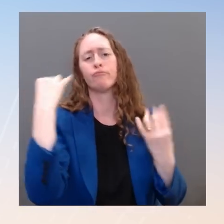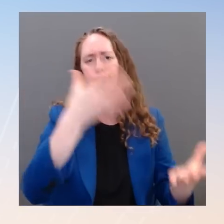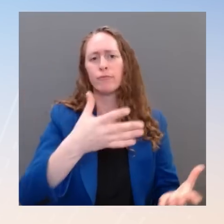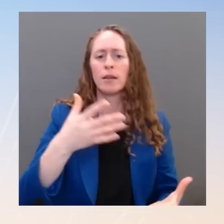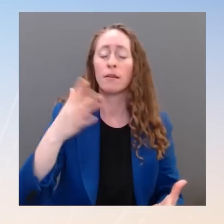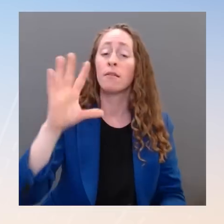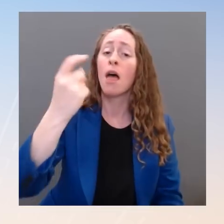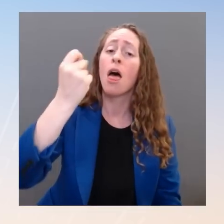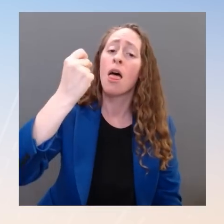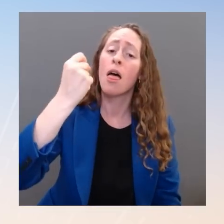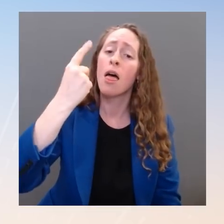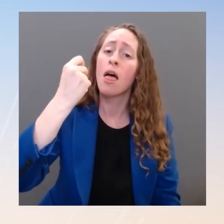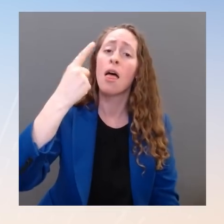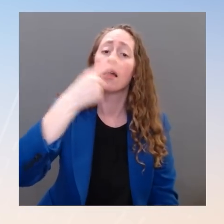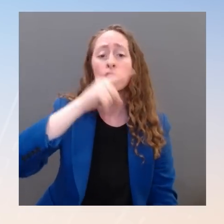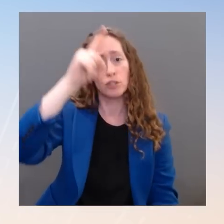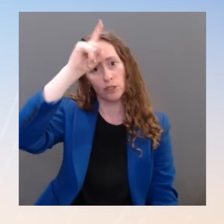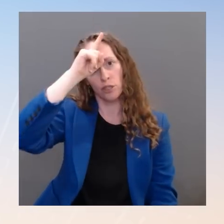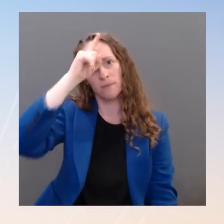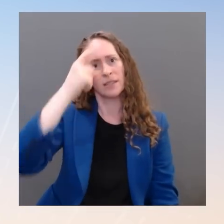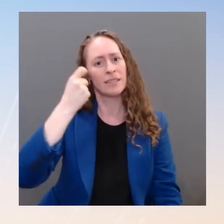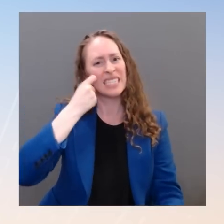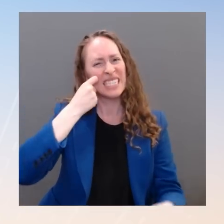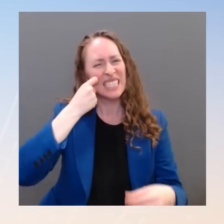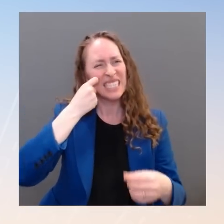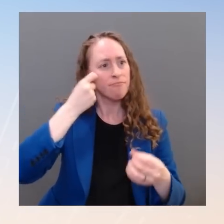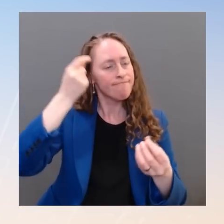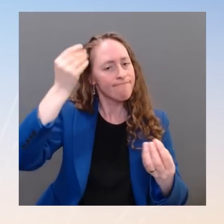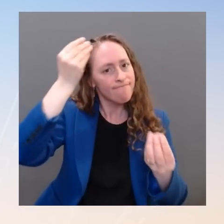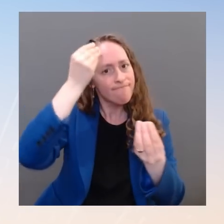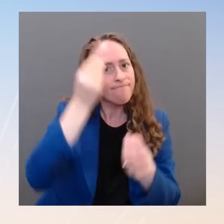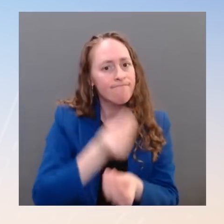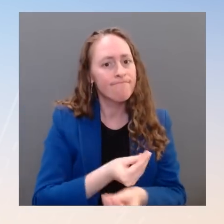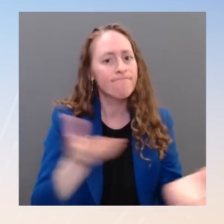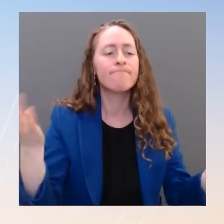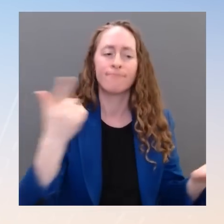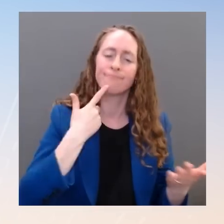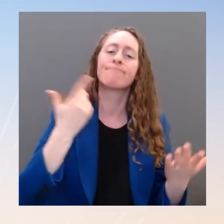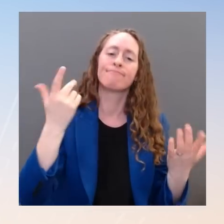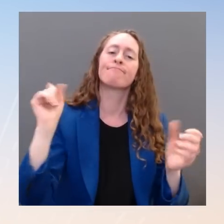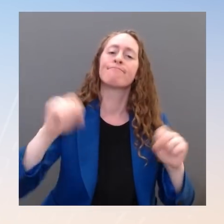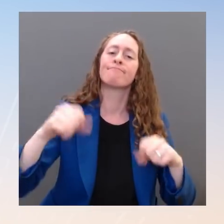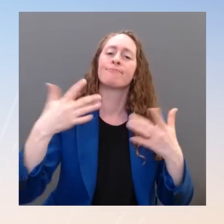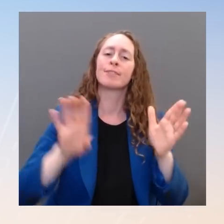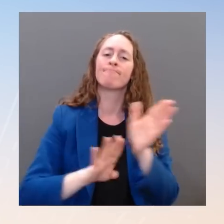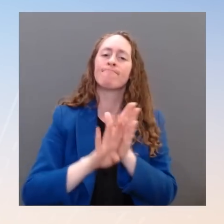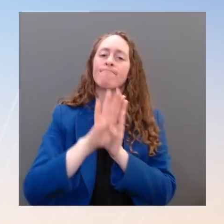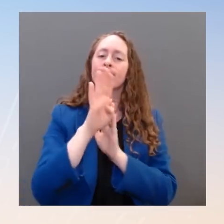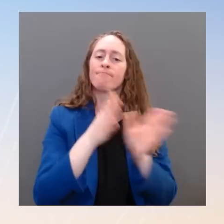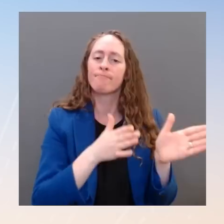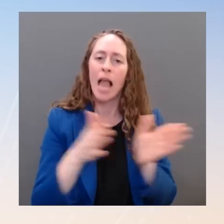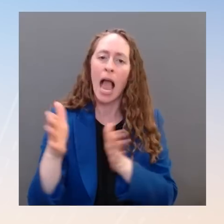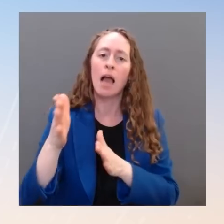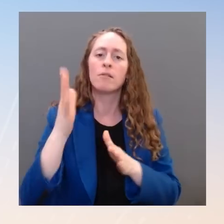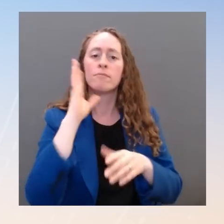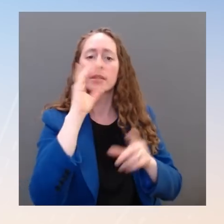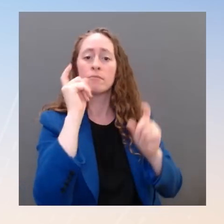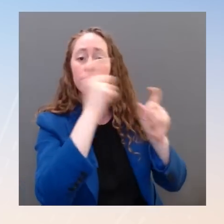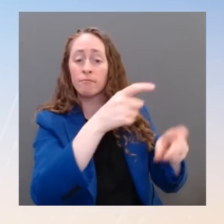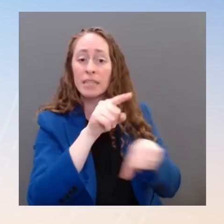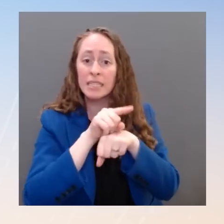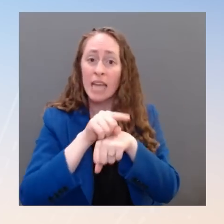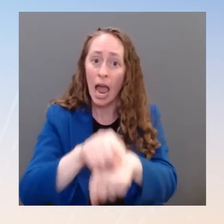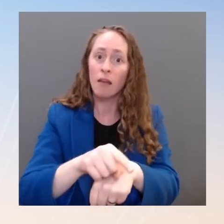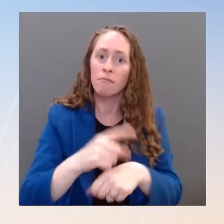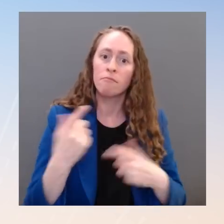right, their plan or their intention, and they may have been delivered to provide tanks, something they have never done before. A number of other countries have announced